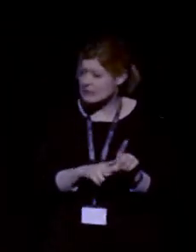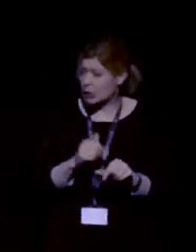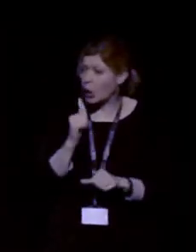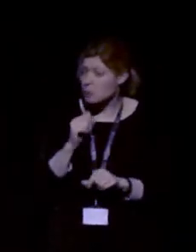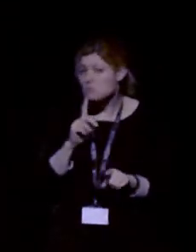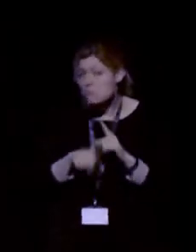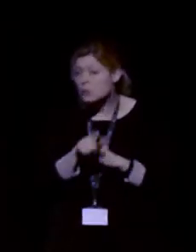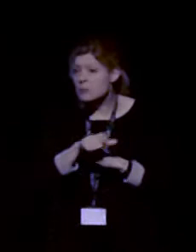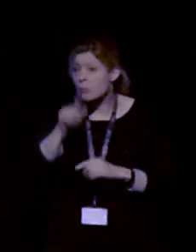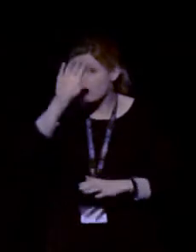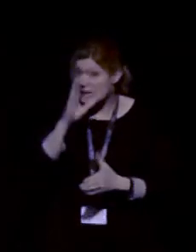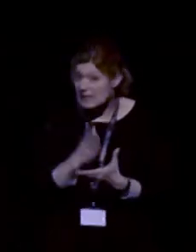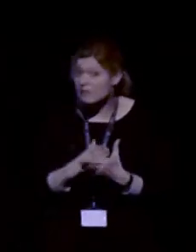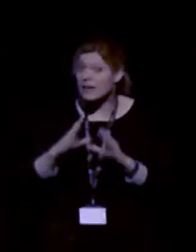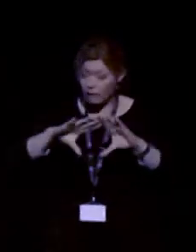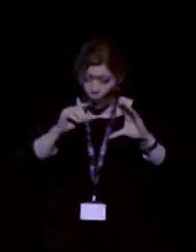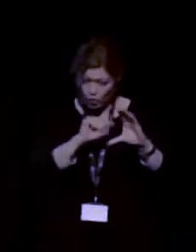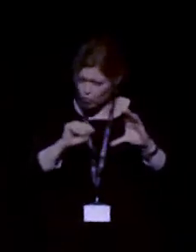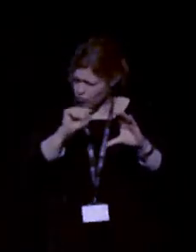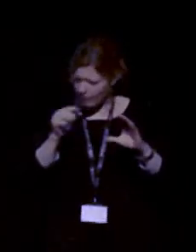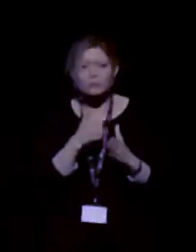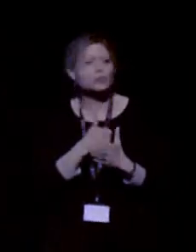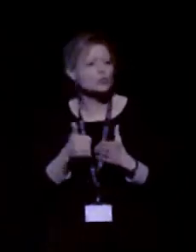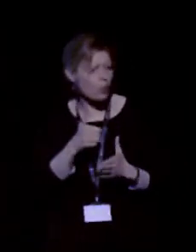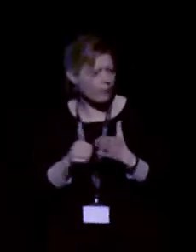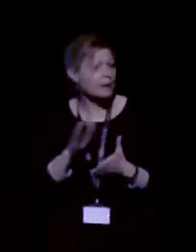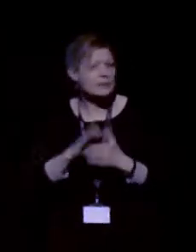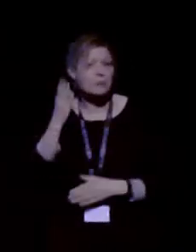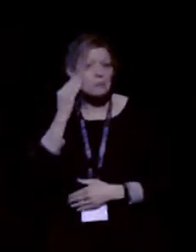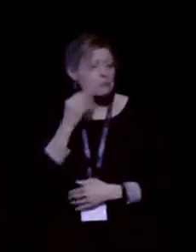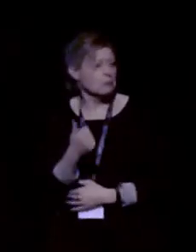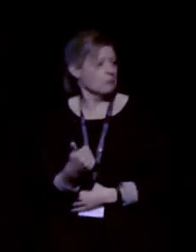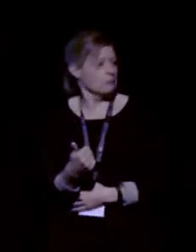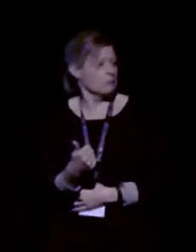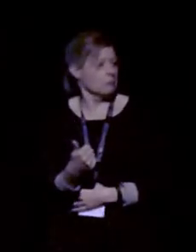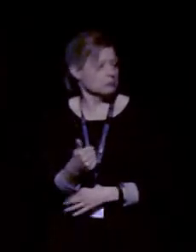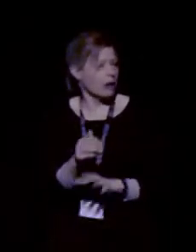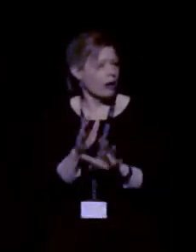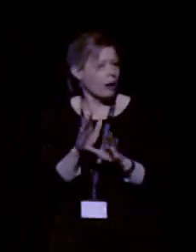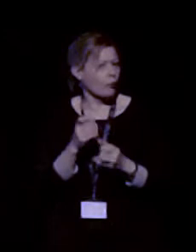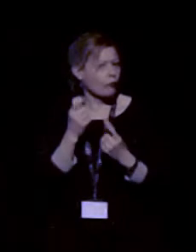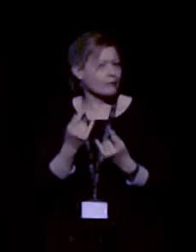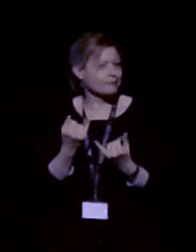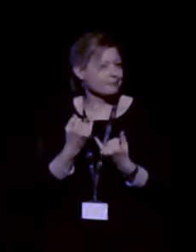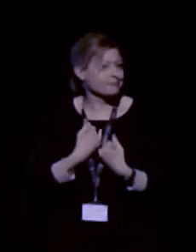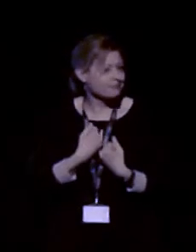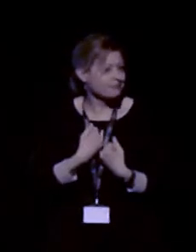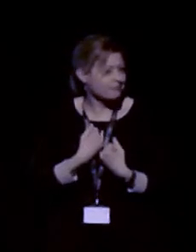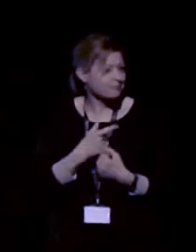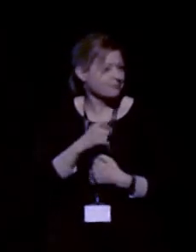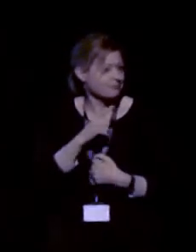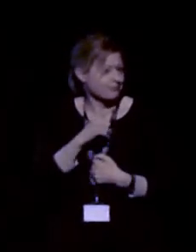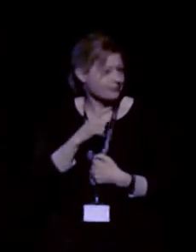the audiogram was normal, your hearing was perfectly okay. But now we realise that there are things that can